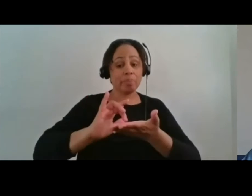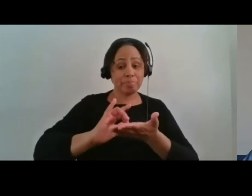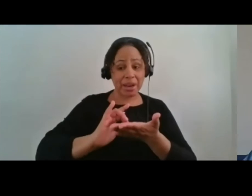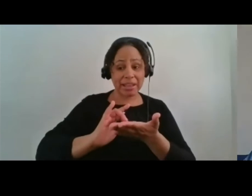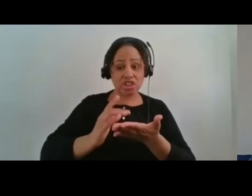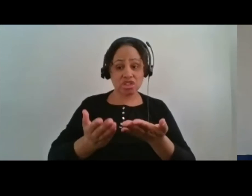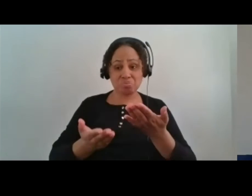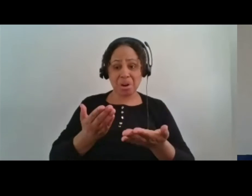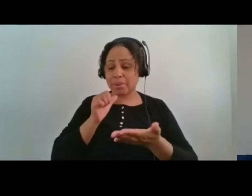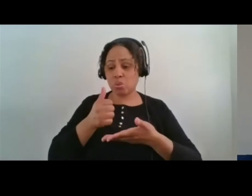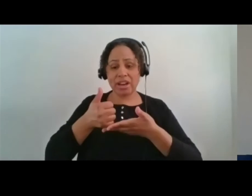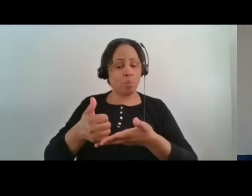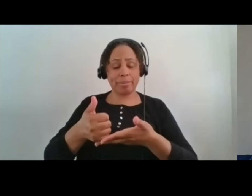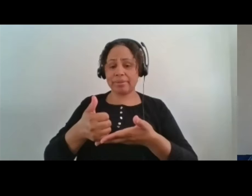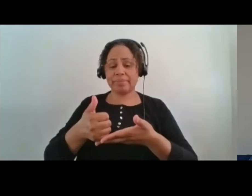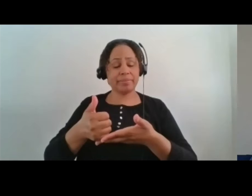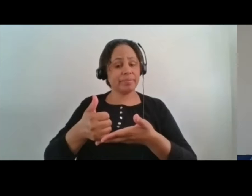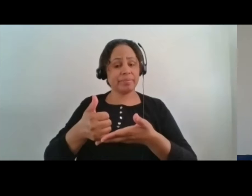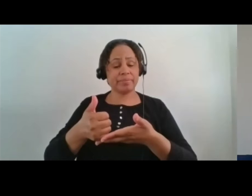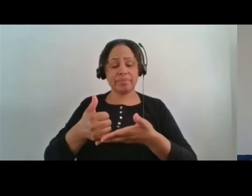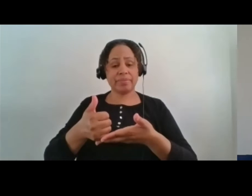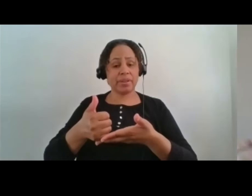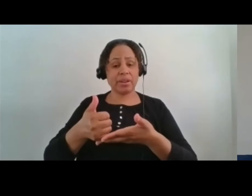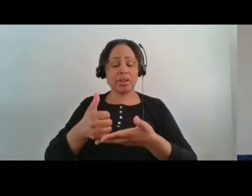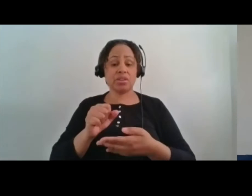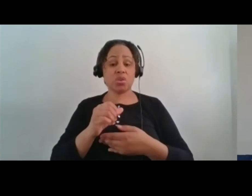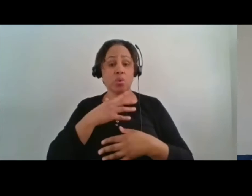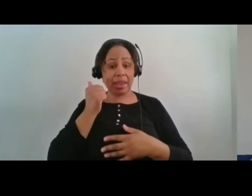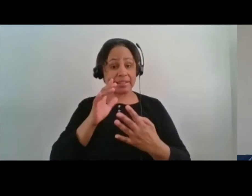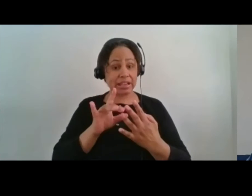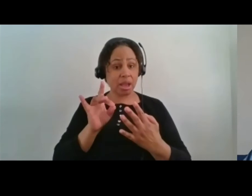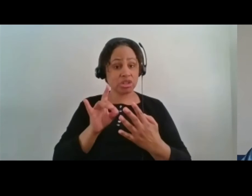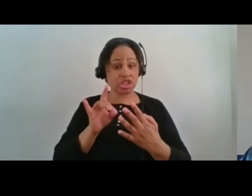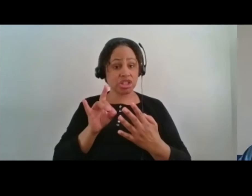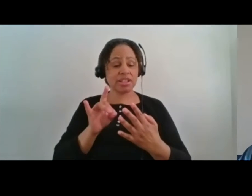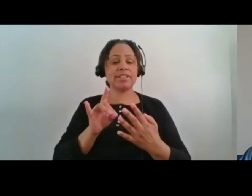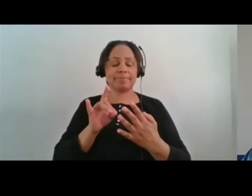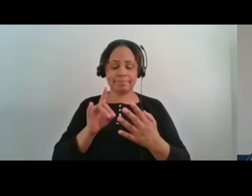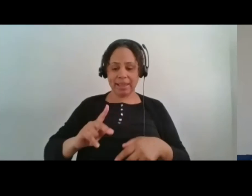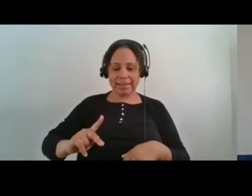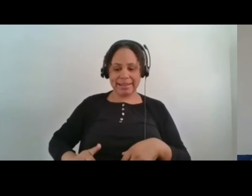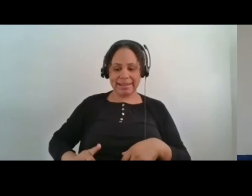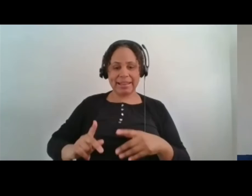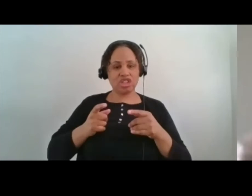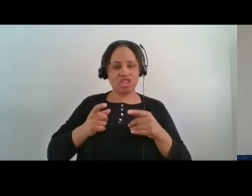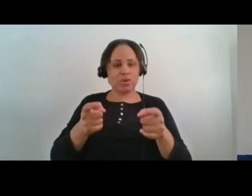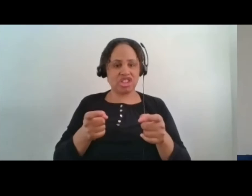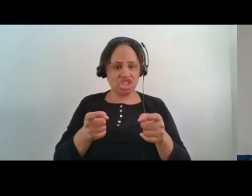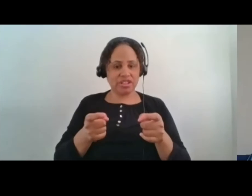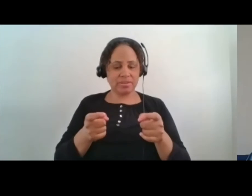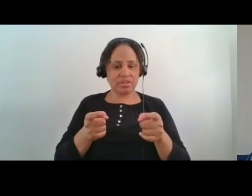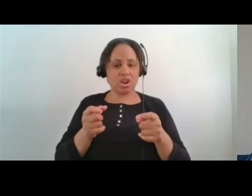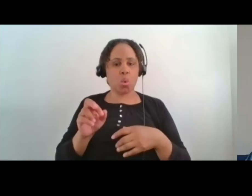probably wouldn't help at that point. And so the best option would be a donation, or for example, taking from